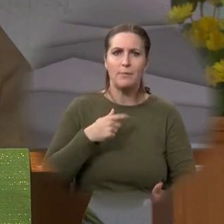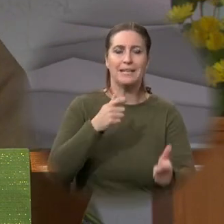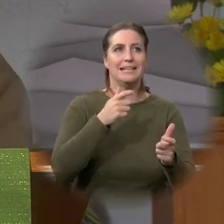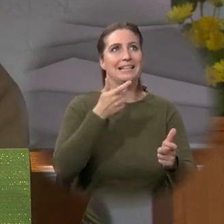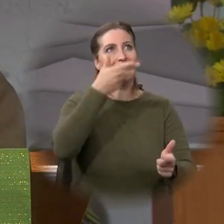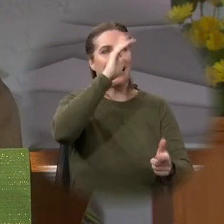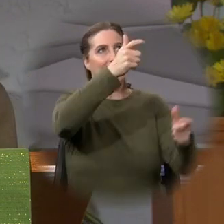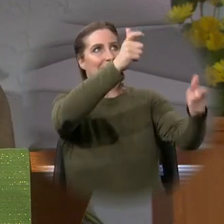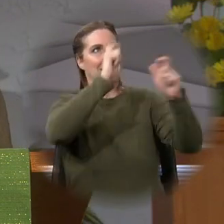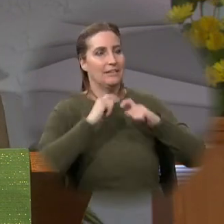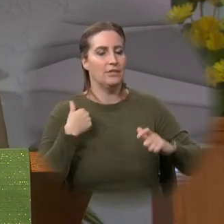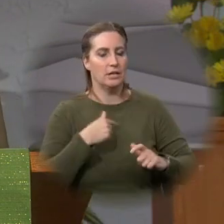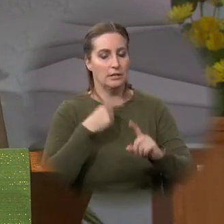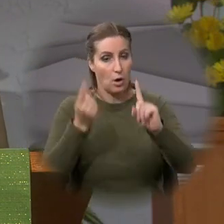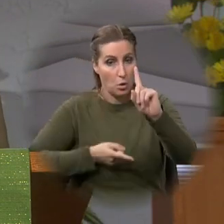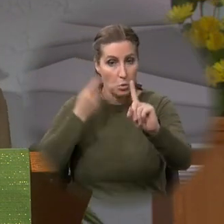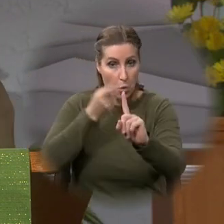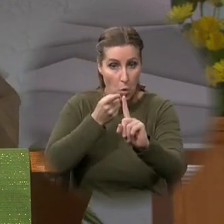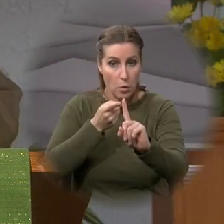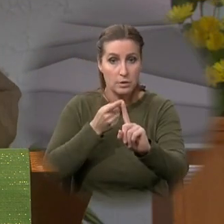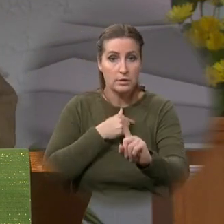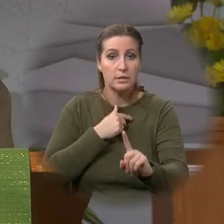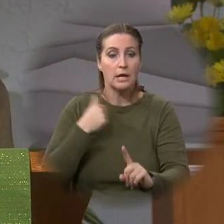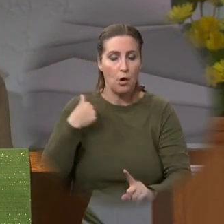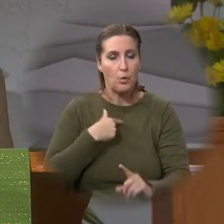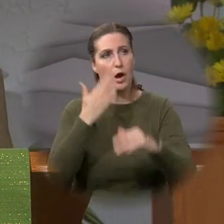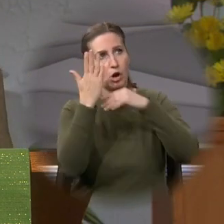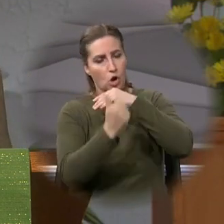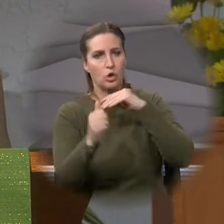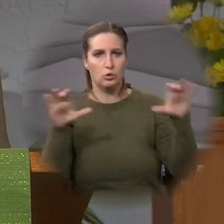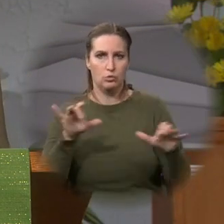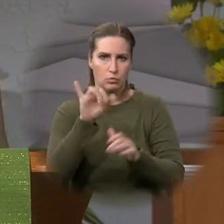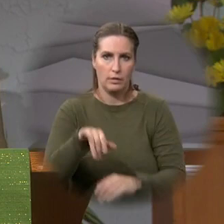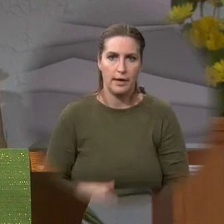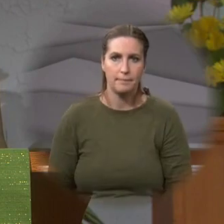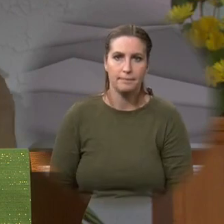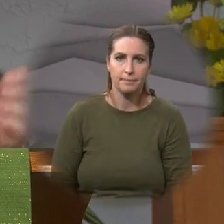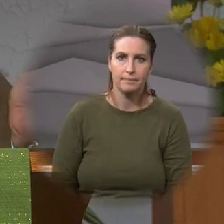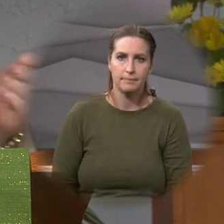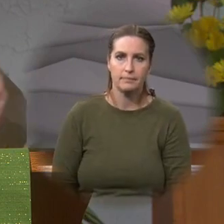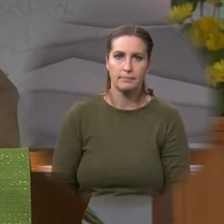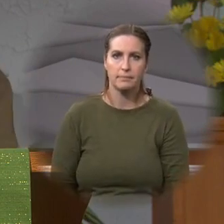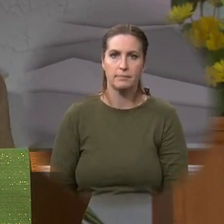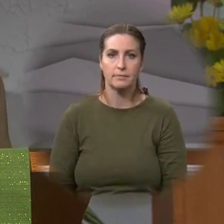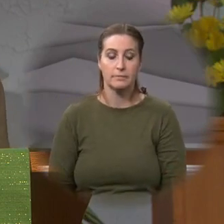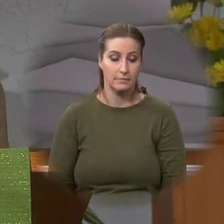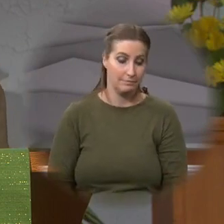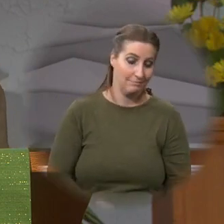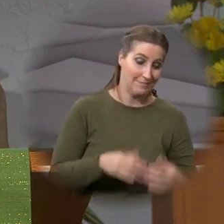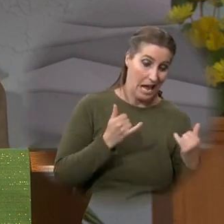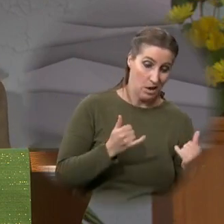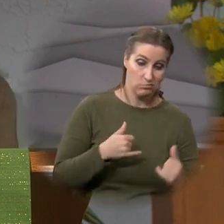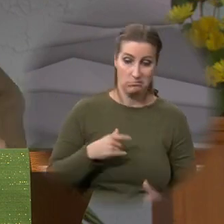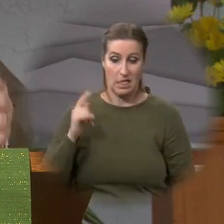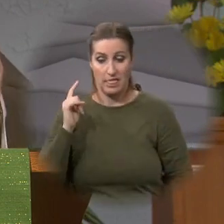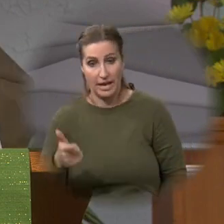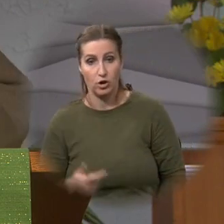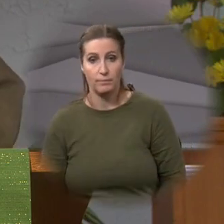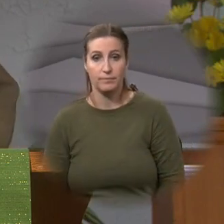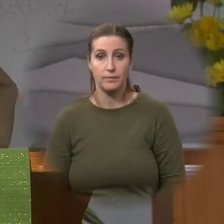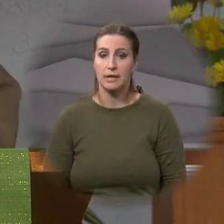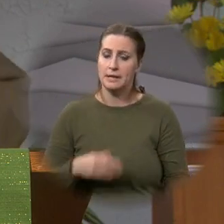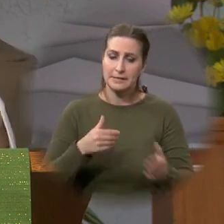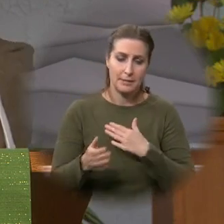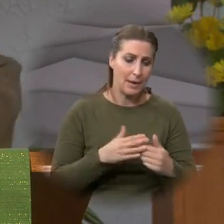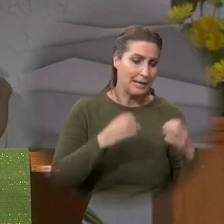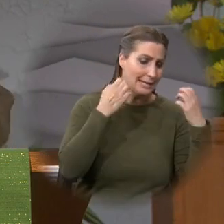God a mission and that we are called to live it out in season and out. Easter season